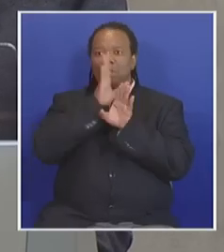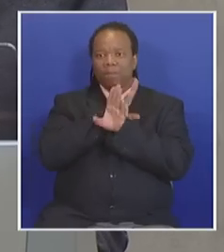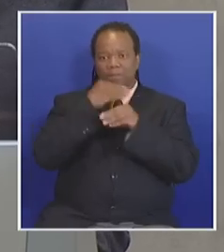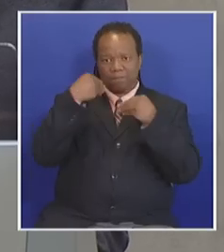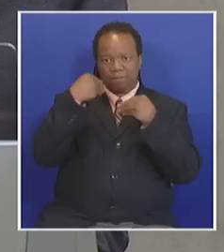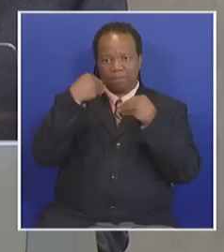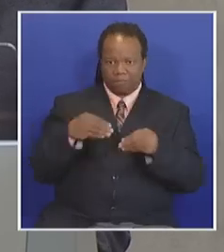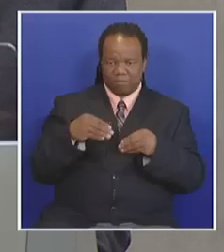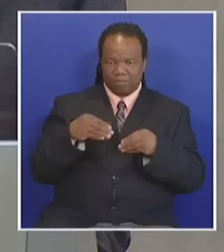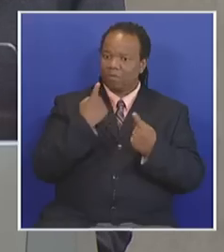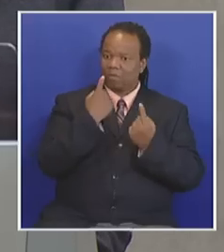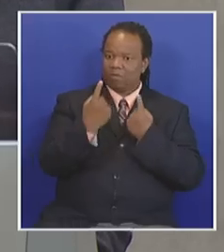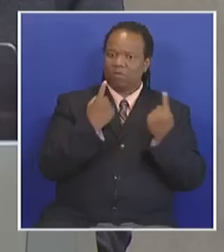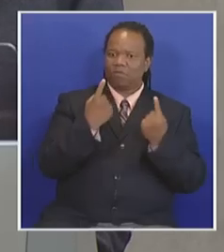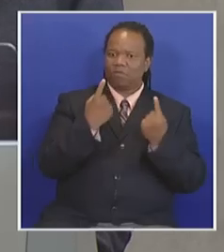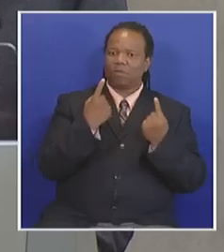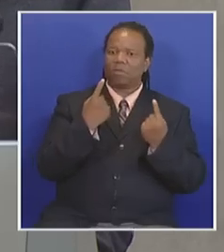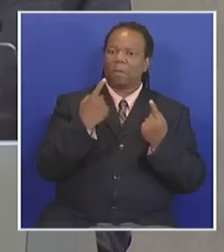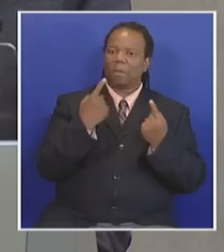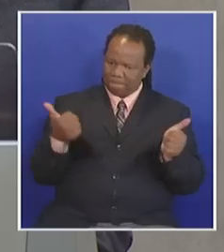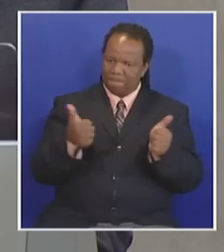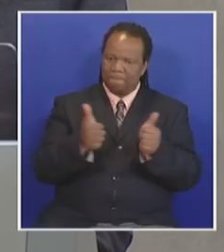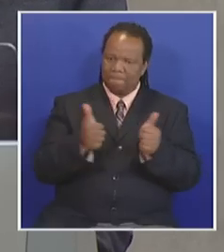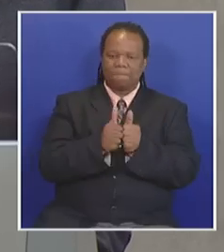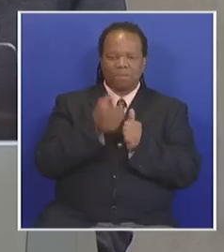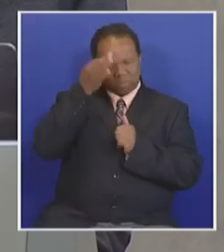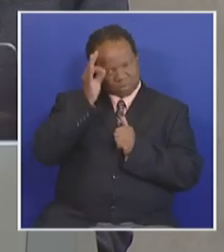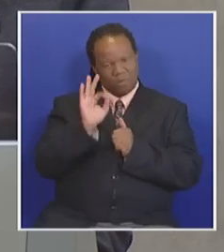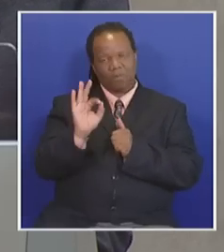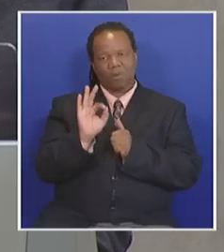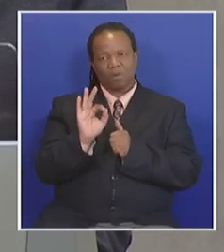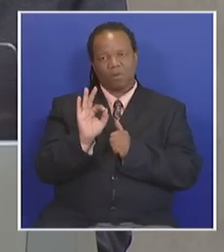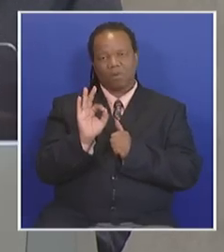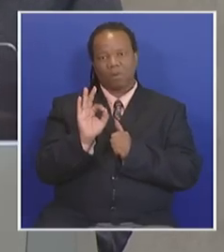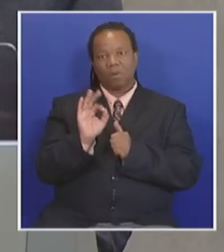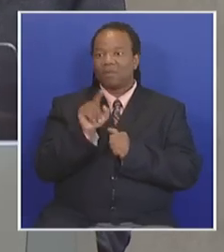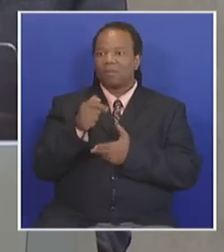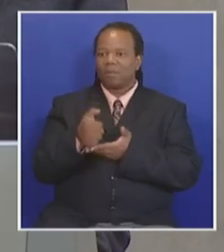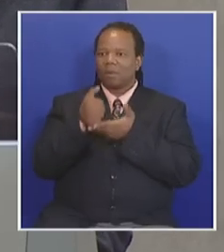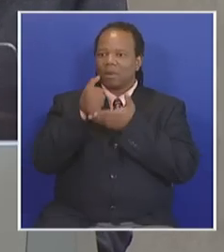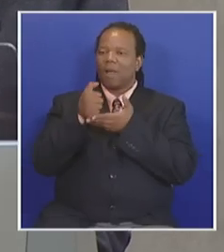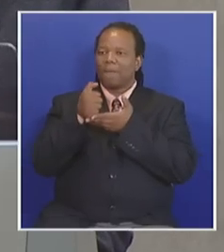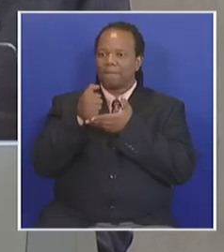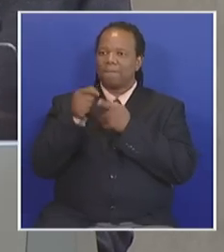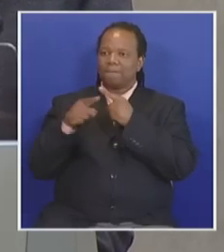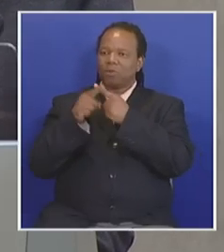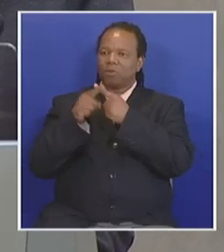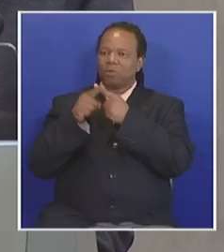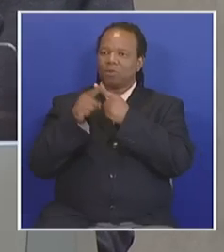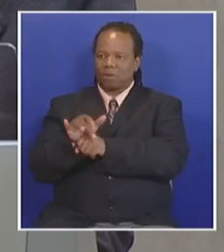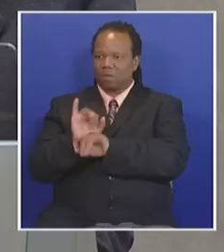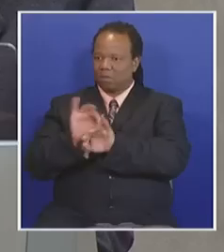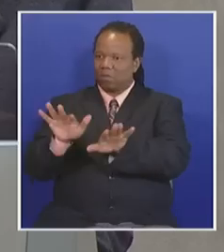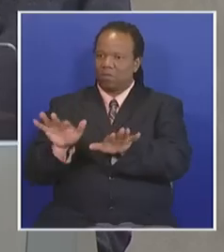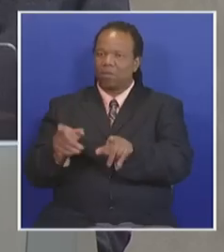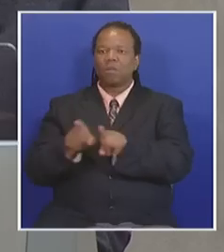civil society combined. In order to make a valuable aiding and positive impact, the ANC-led government has worked very